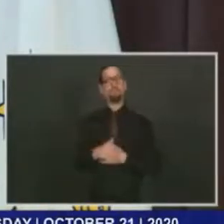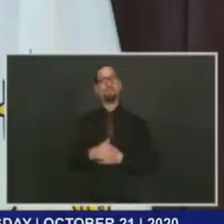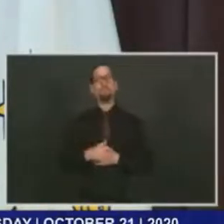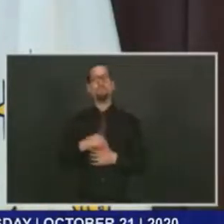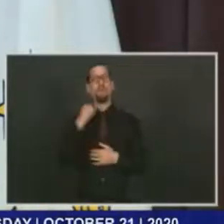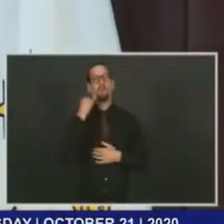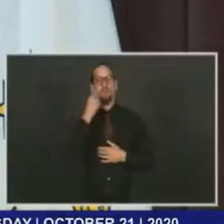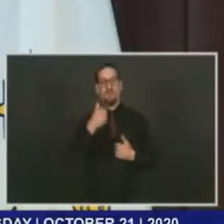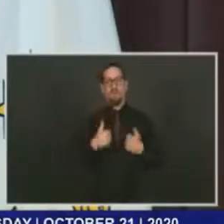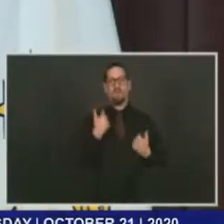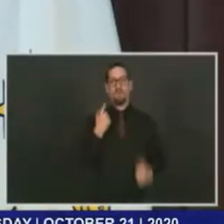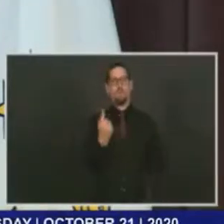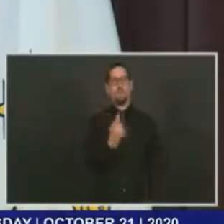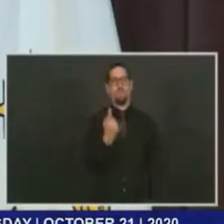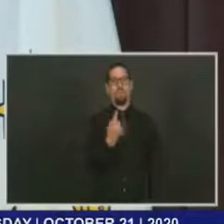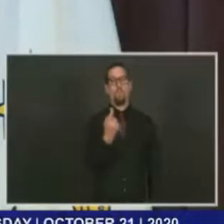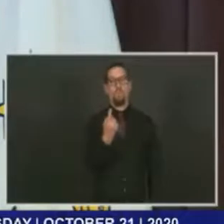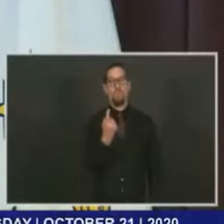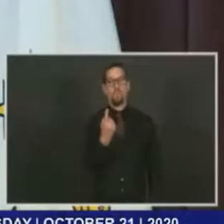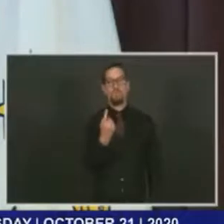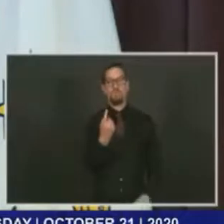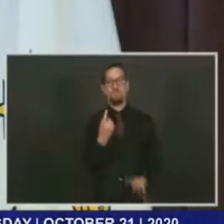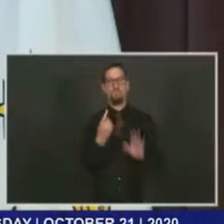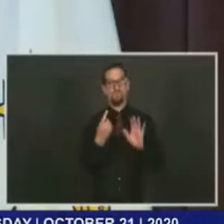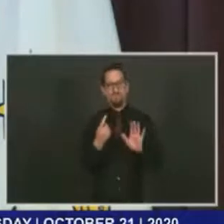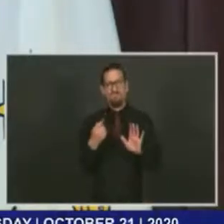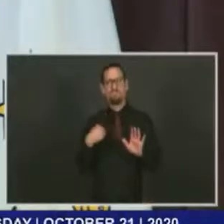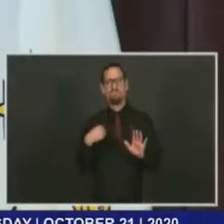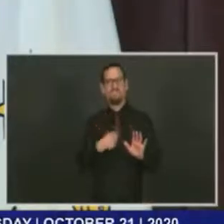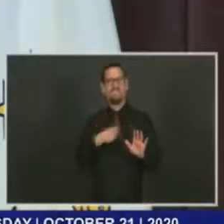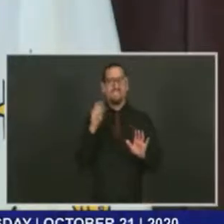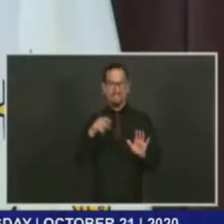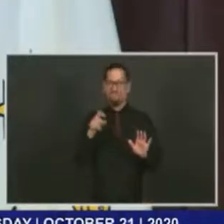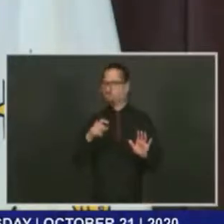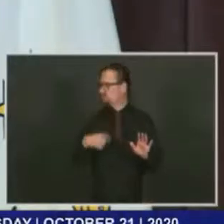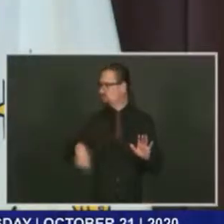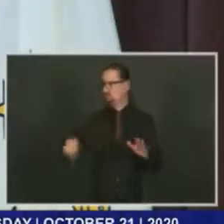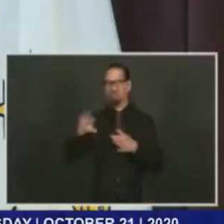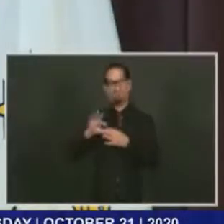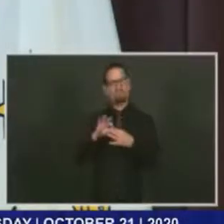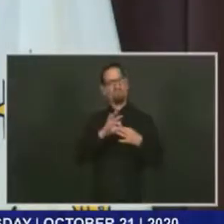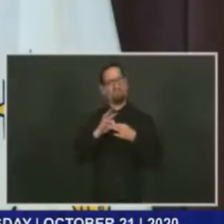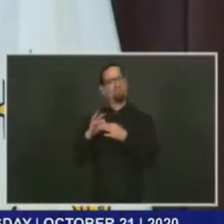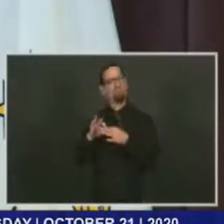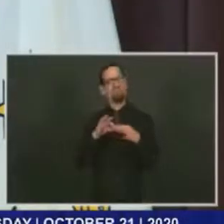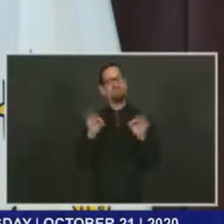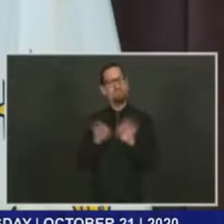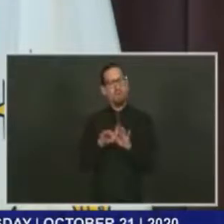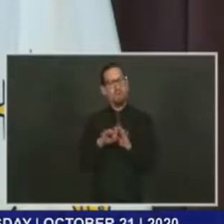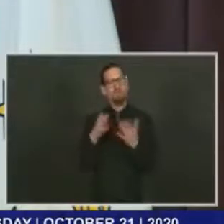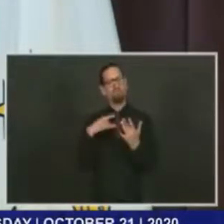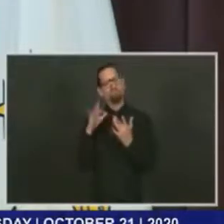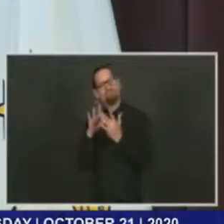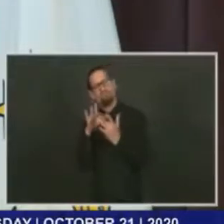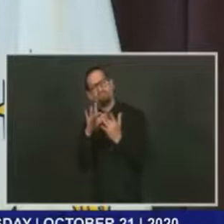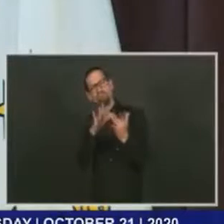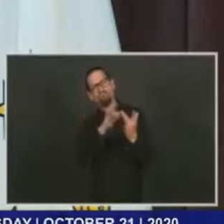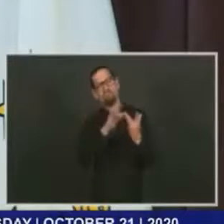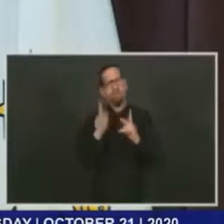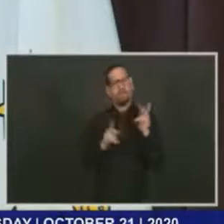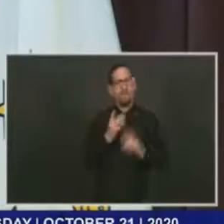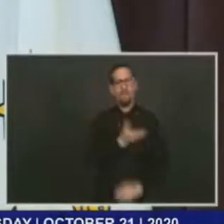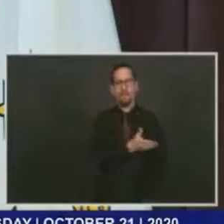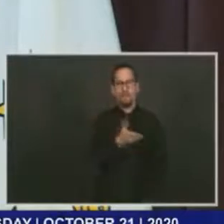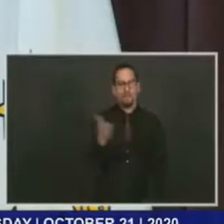alone. We need to stay connected to each other right now, especially people who do not have